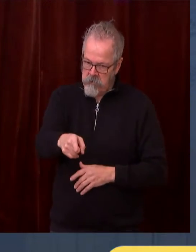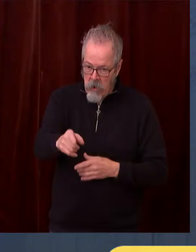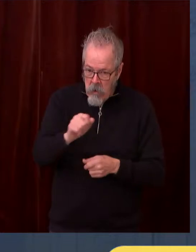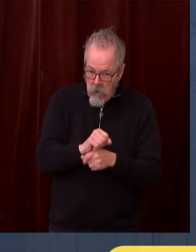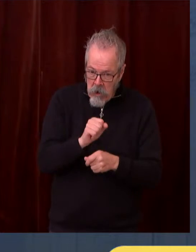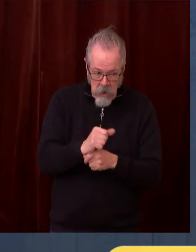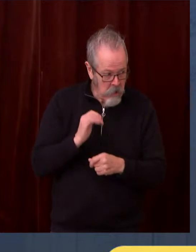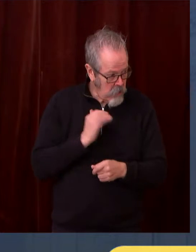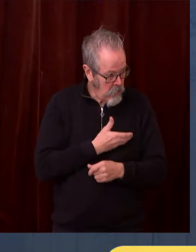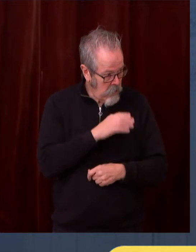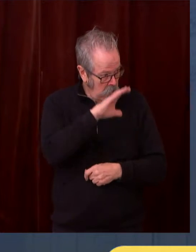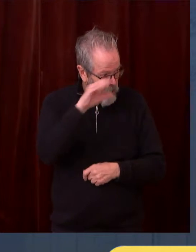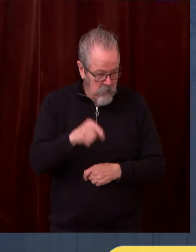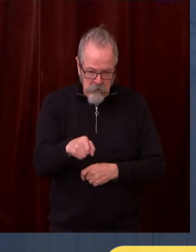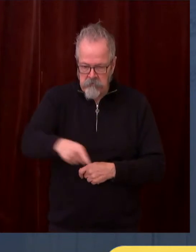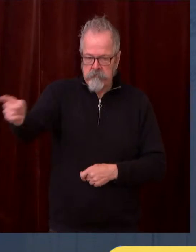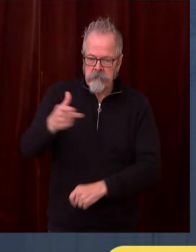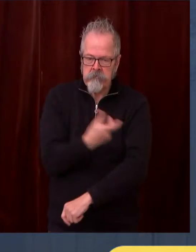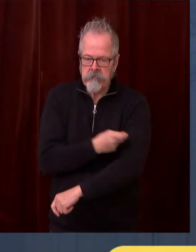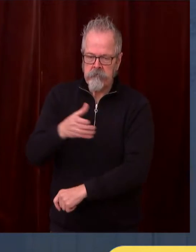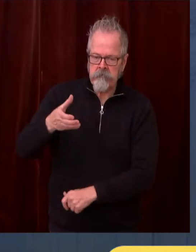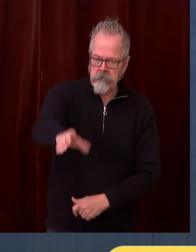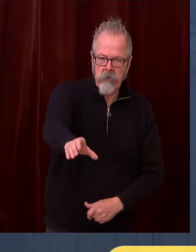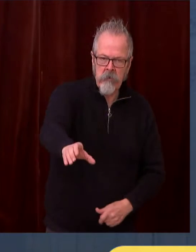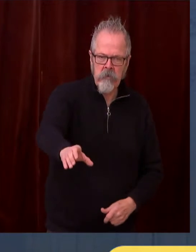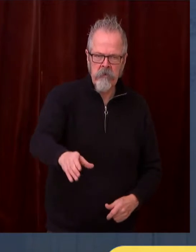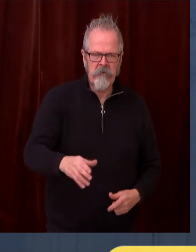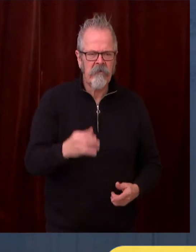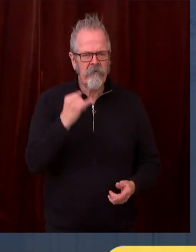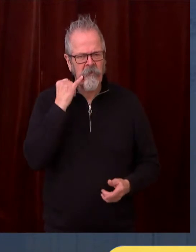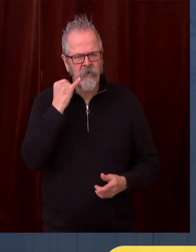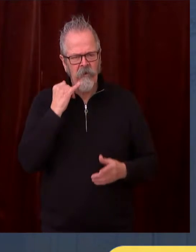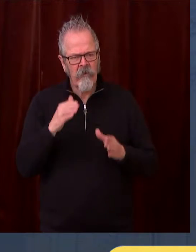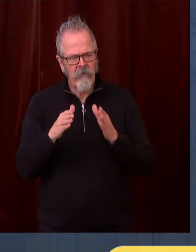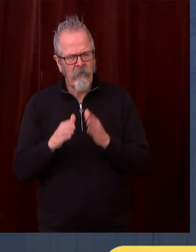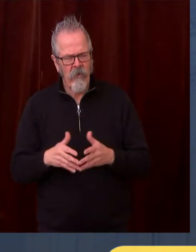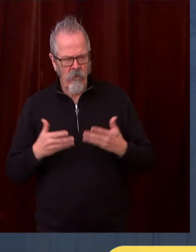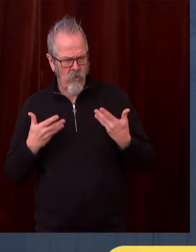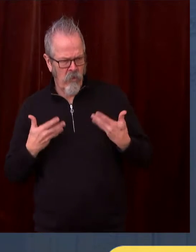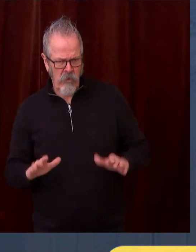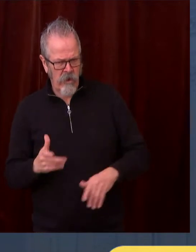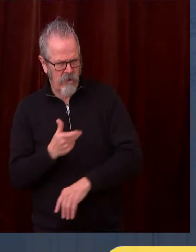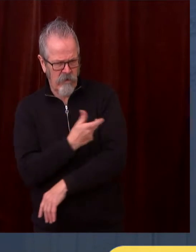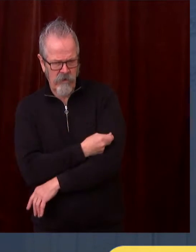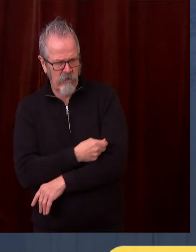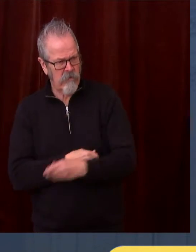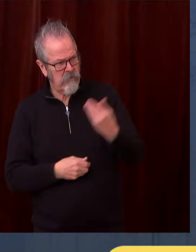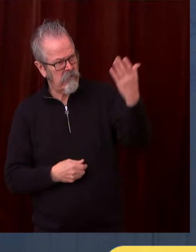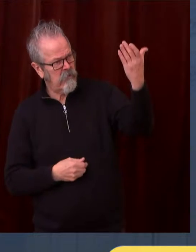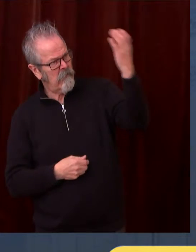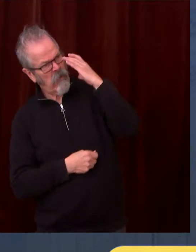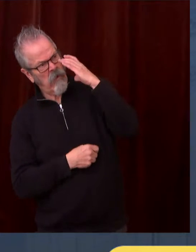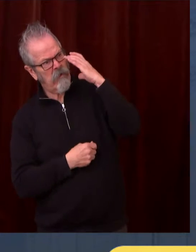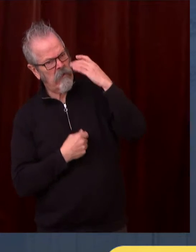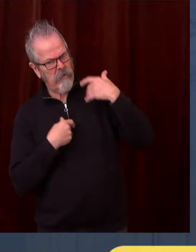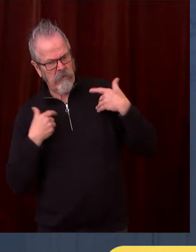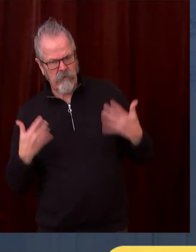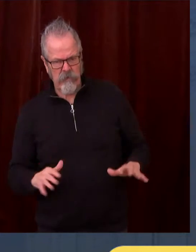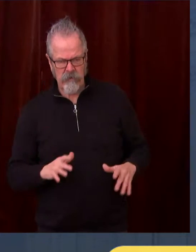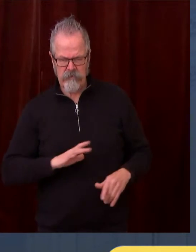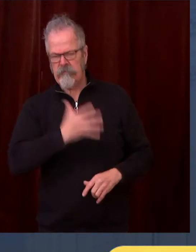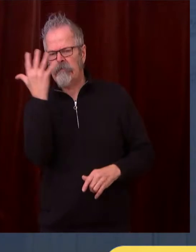they don't want to take the vaccine? What protection will there be for them? Well, we'll have to give you a more